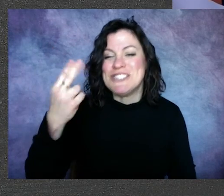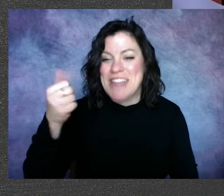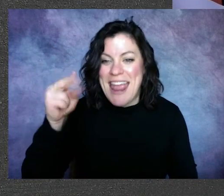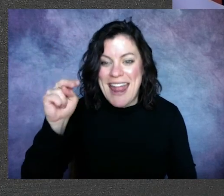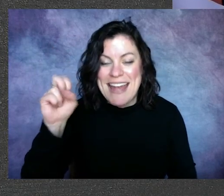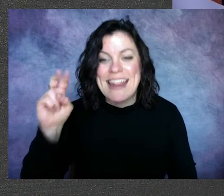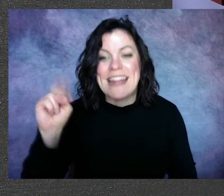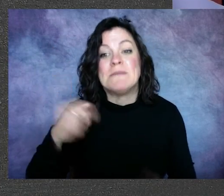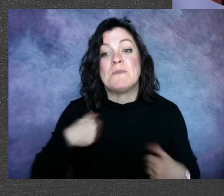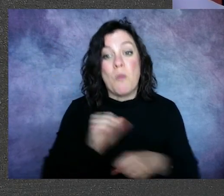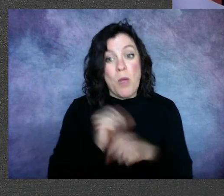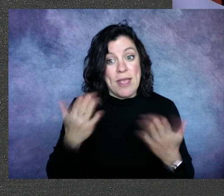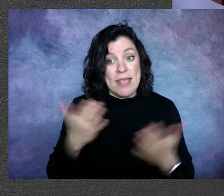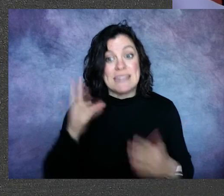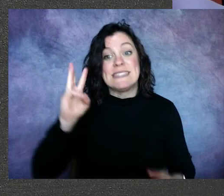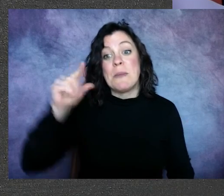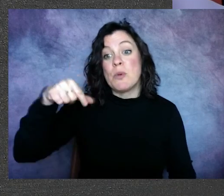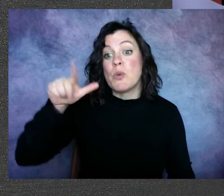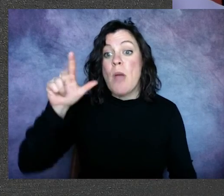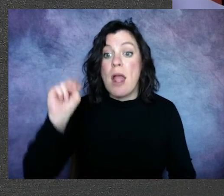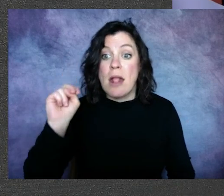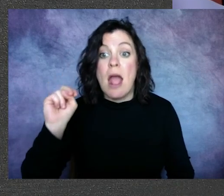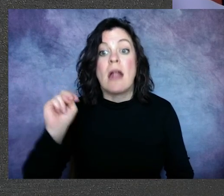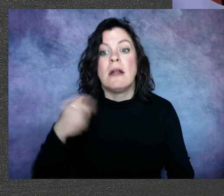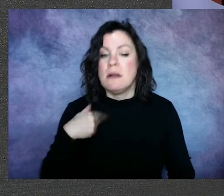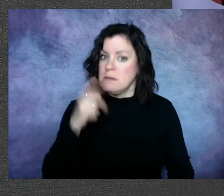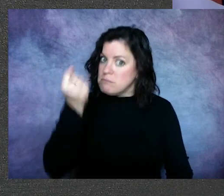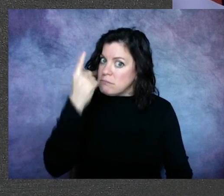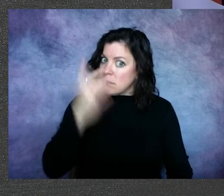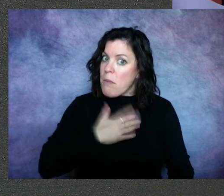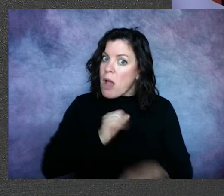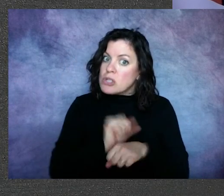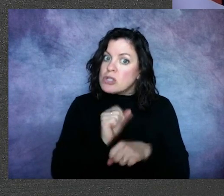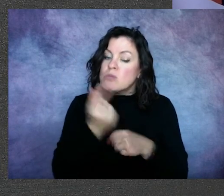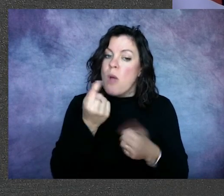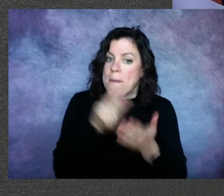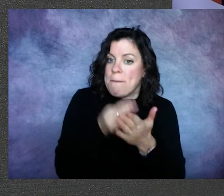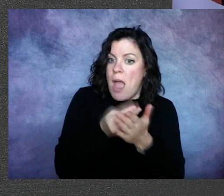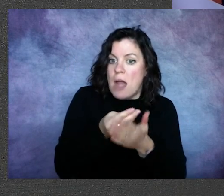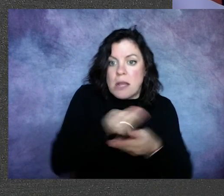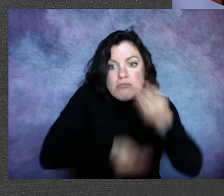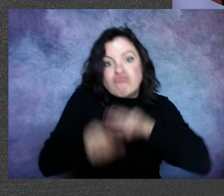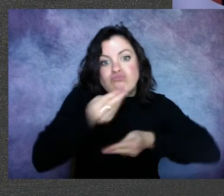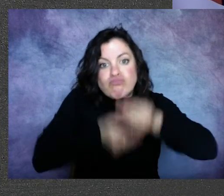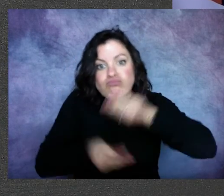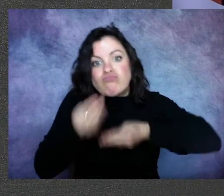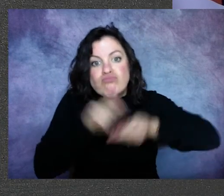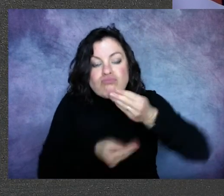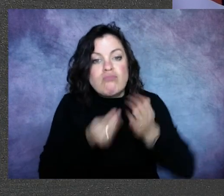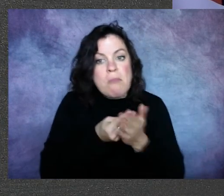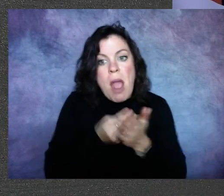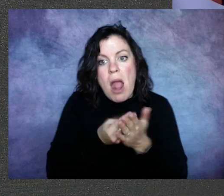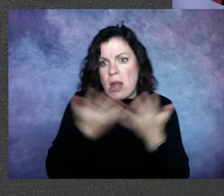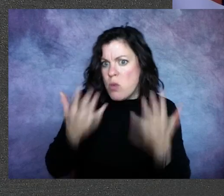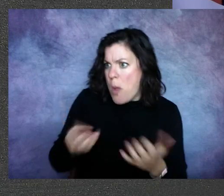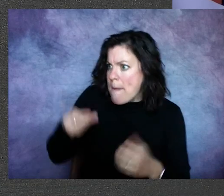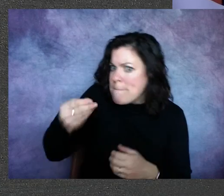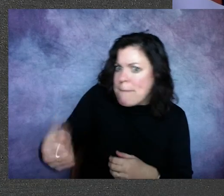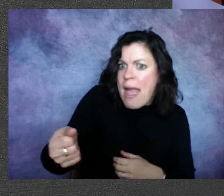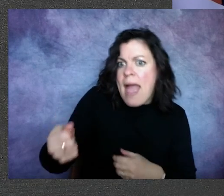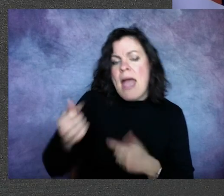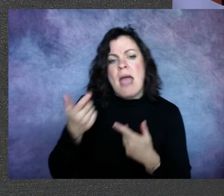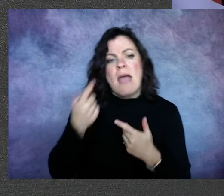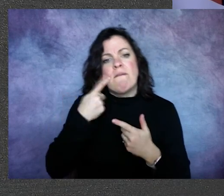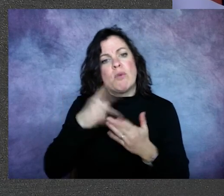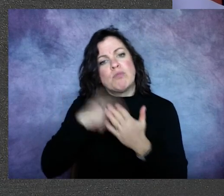WQLN, and I make sure that we have enough money to pay for the programs that you love, like Daniel Tiger and Sesame Street